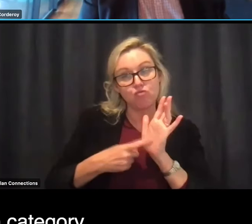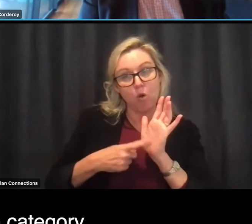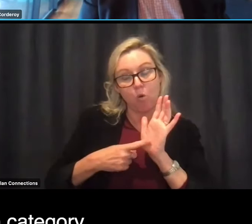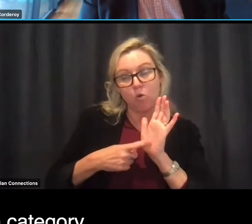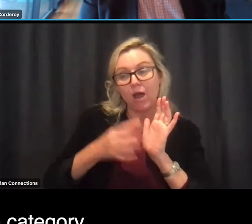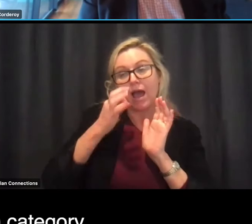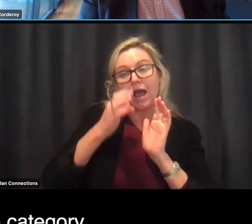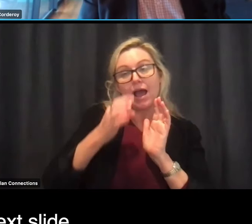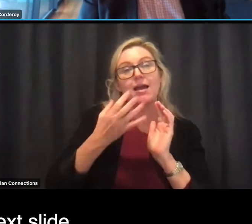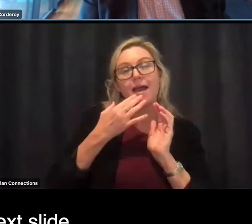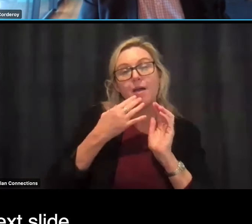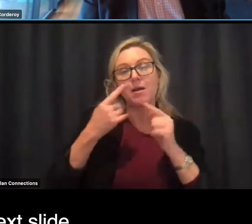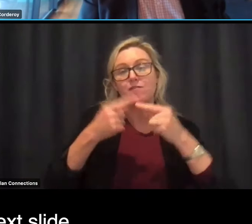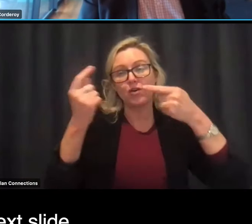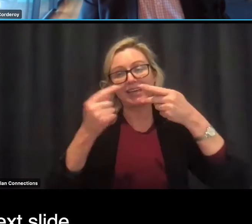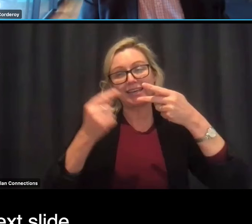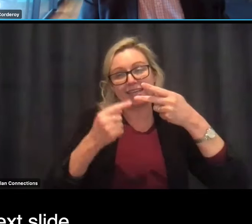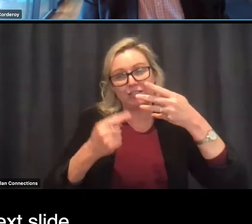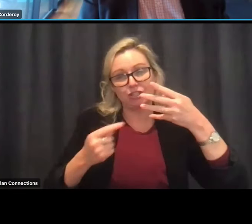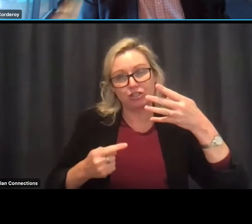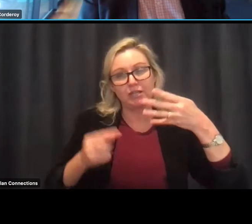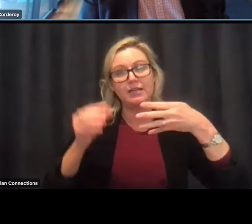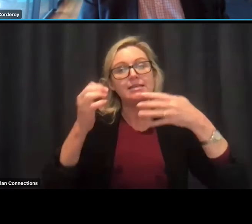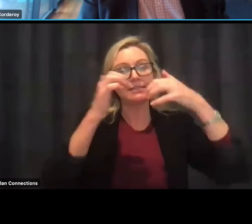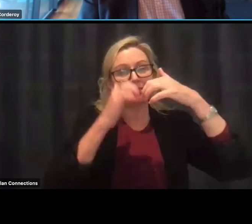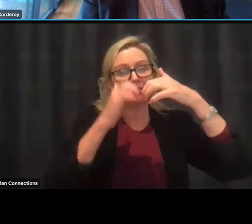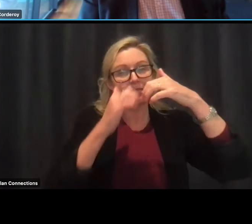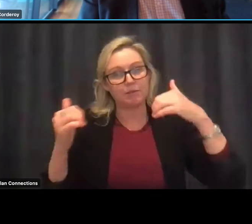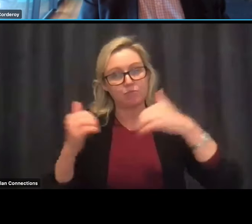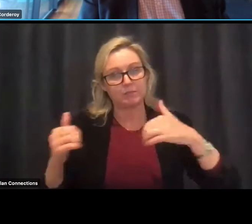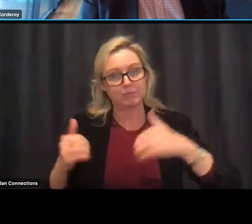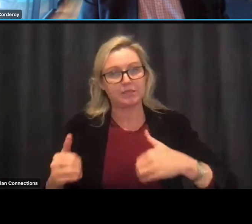category. Now, if we go to the next slide,